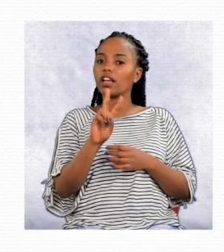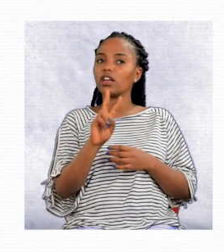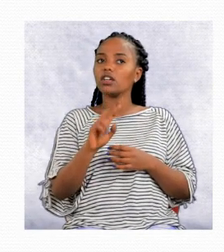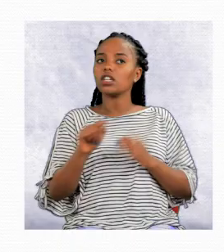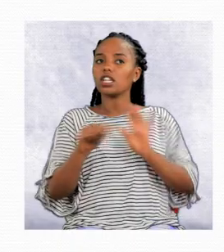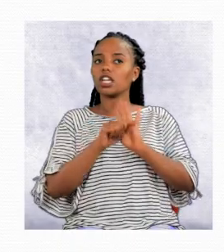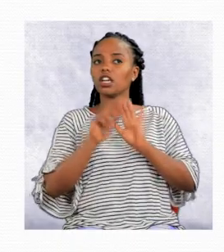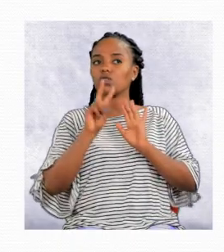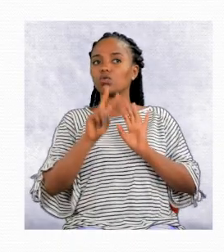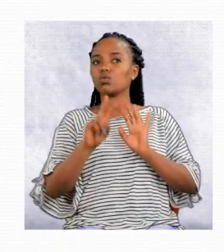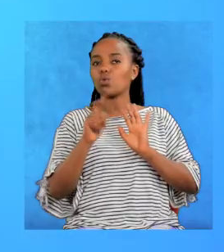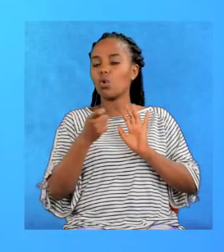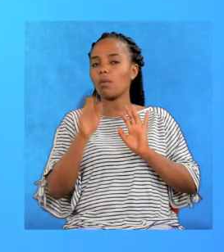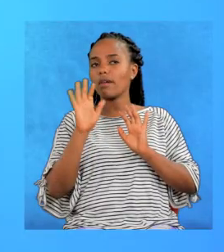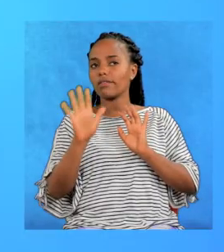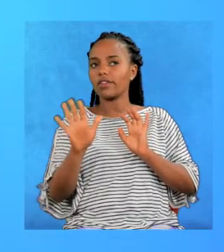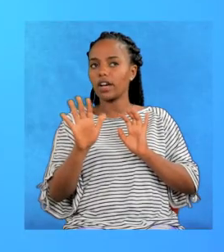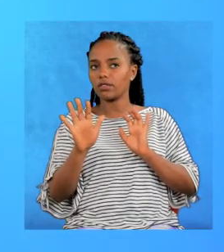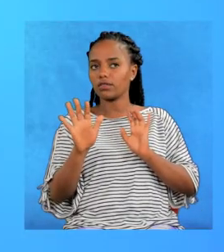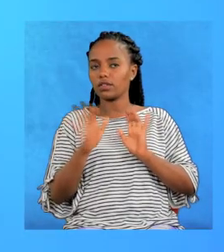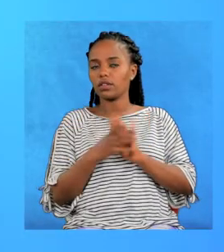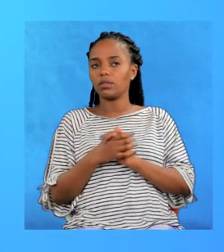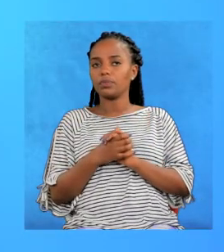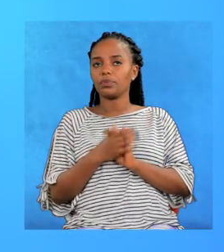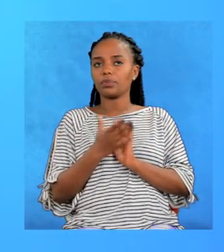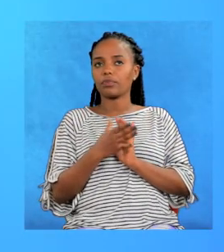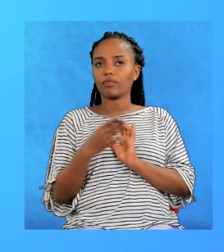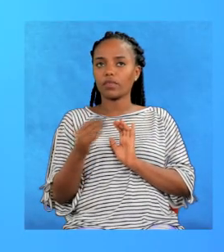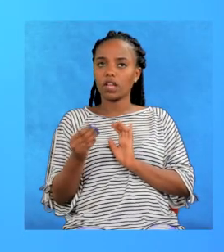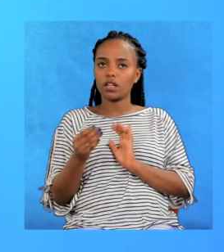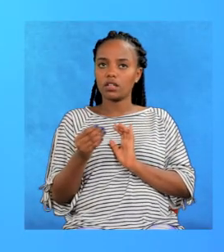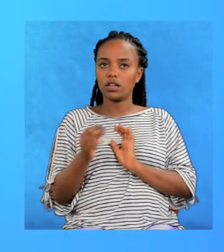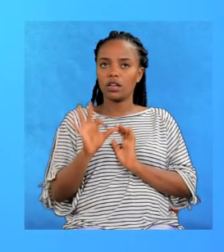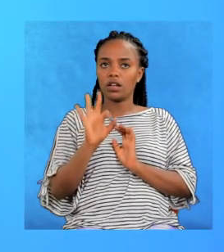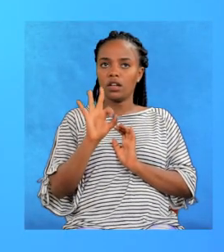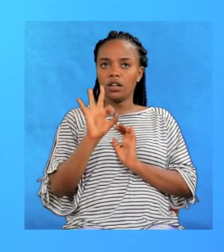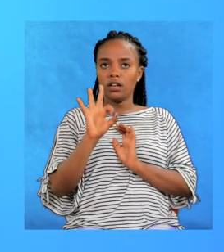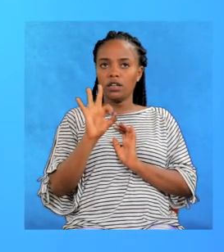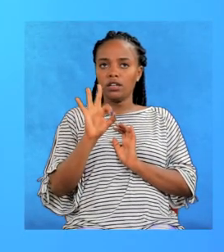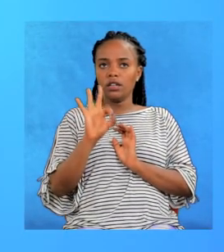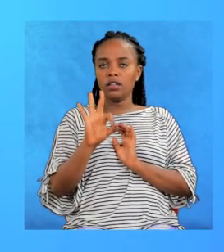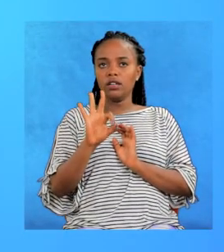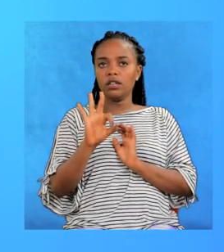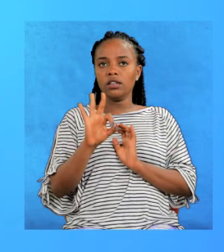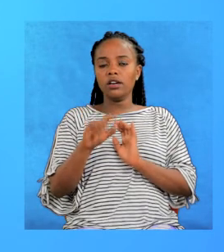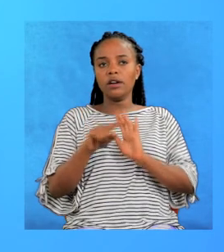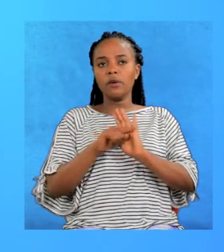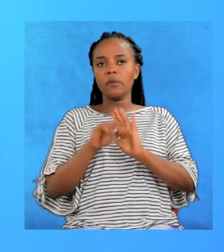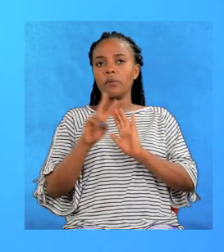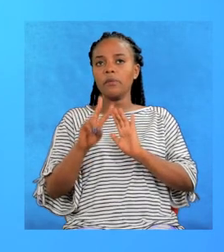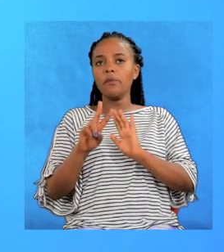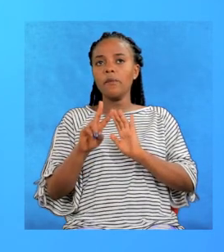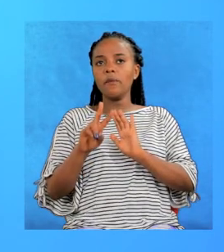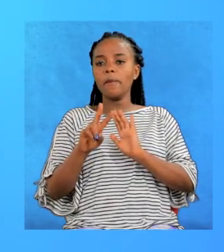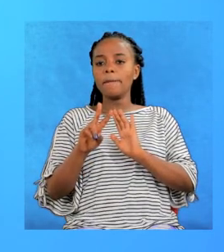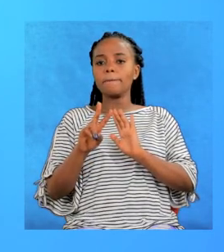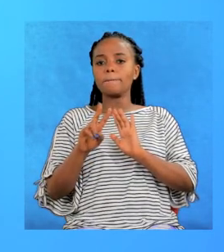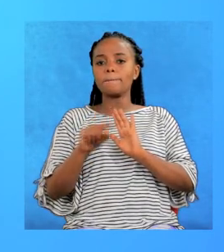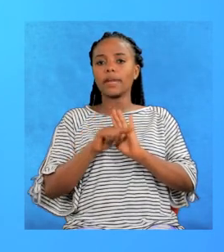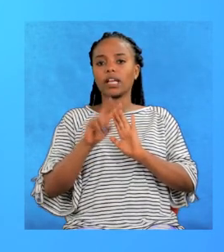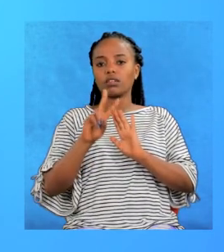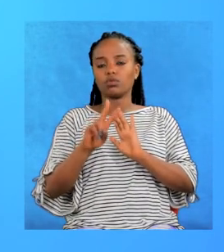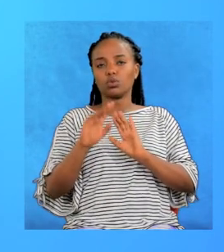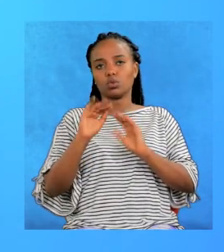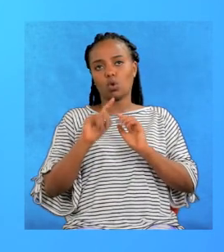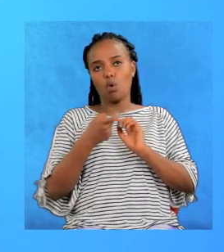2, 5. And the focus is at negative 2, 8. The focus is